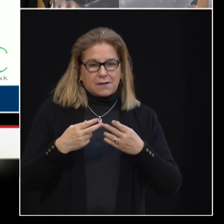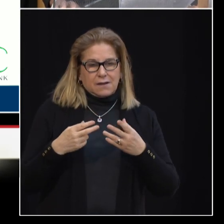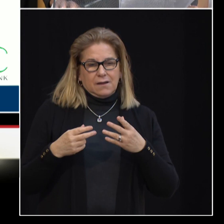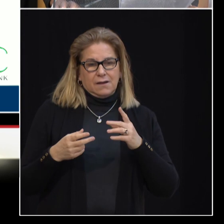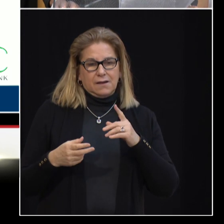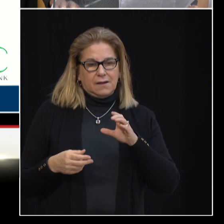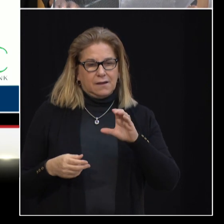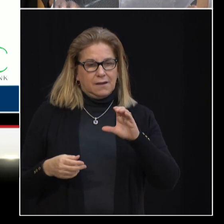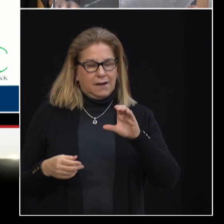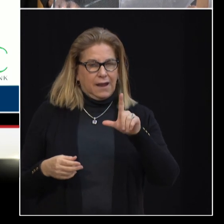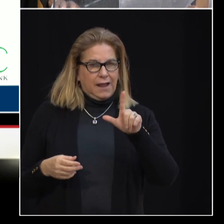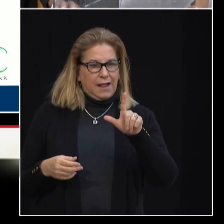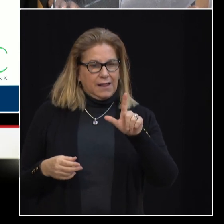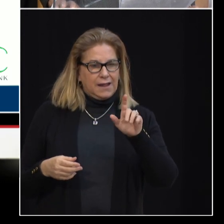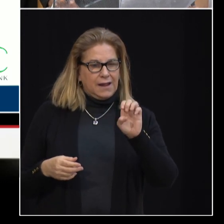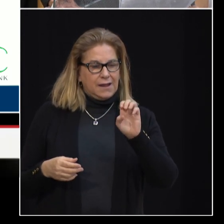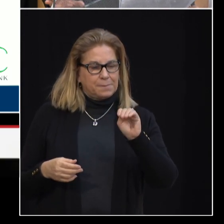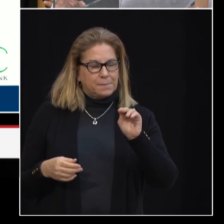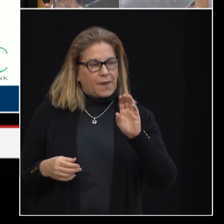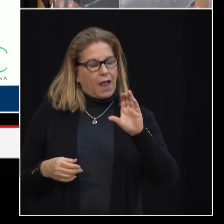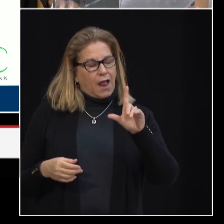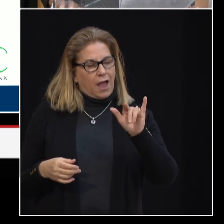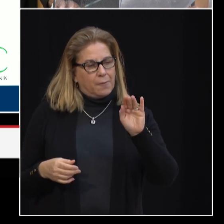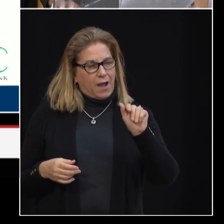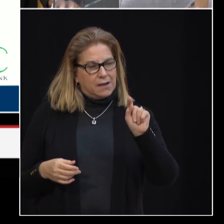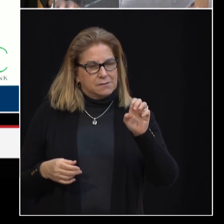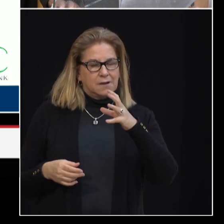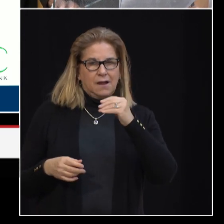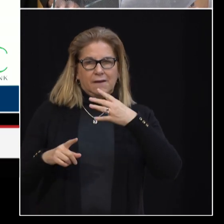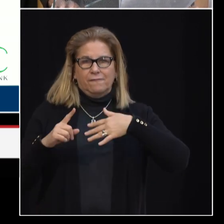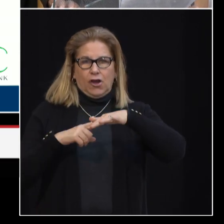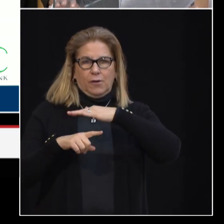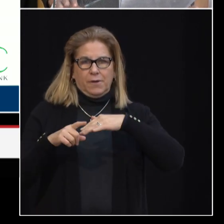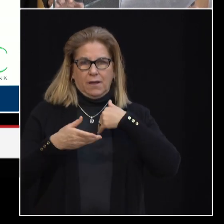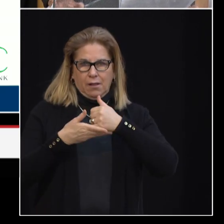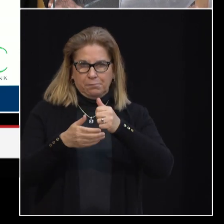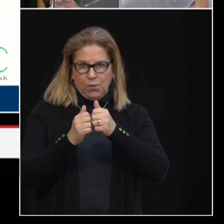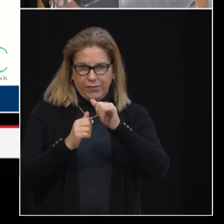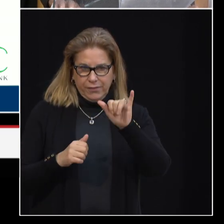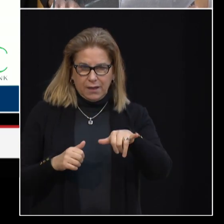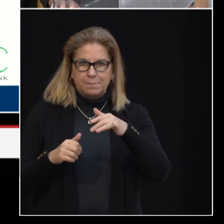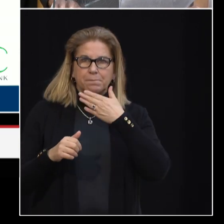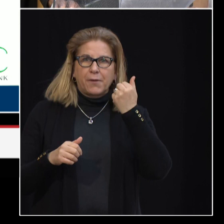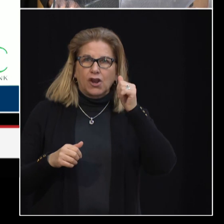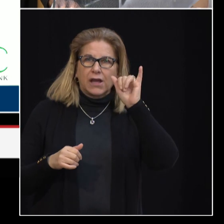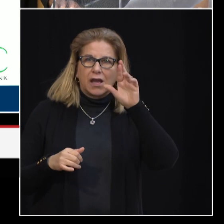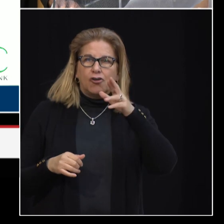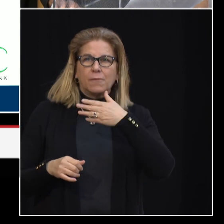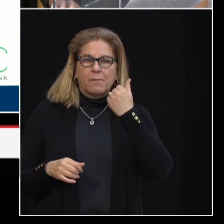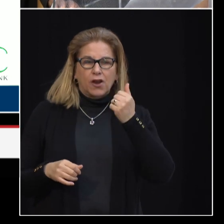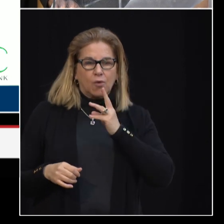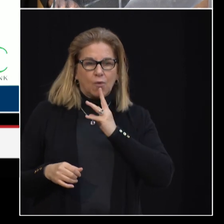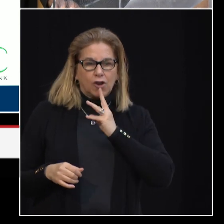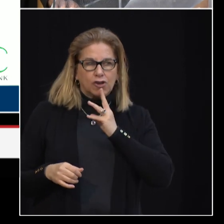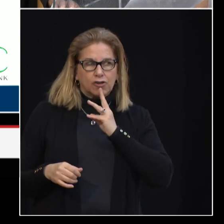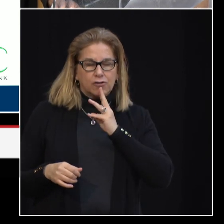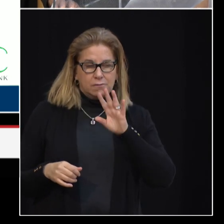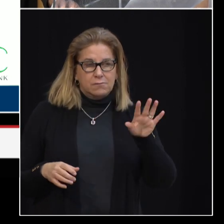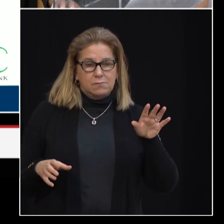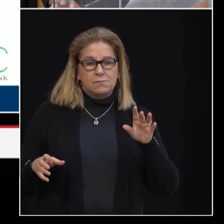the district. If you're moving forward with the project, or even thinking about moving forward with the